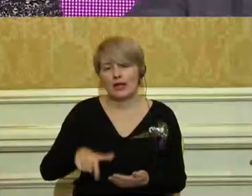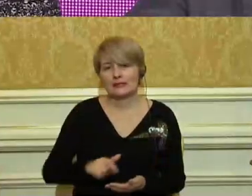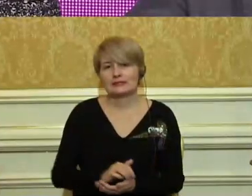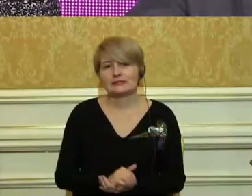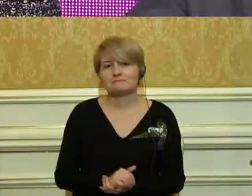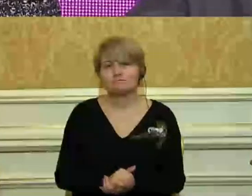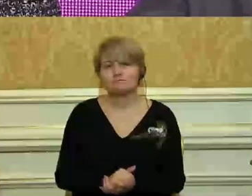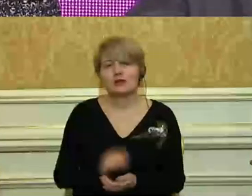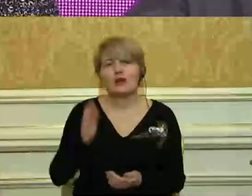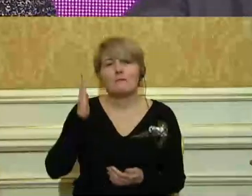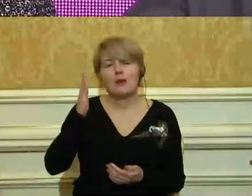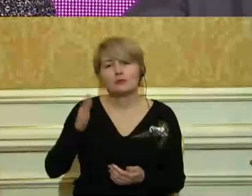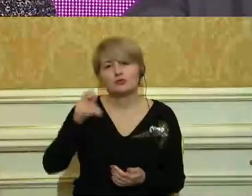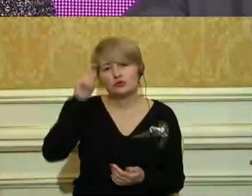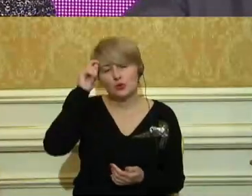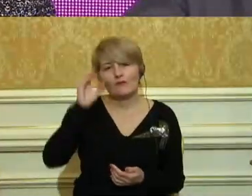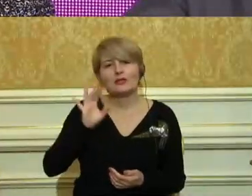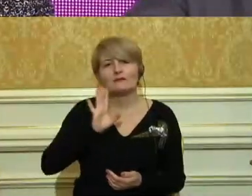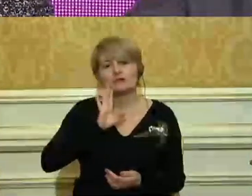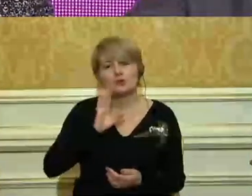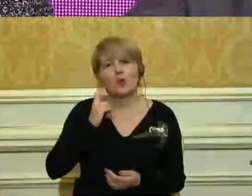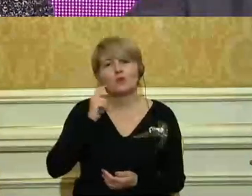women of Ukraine.